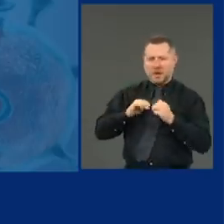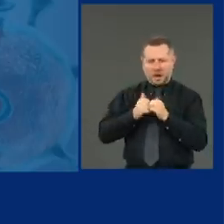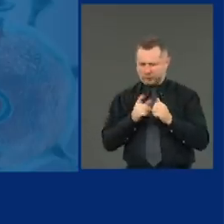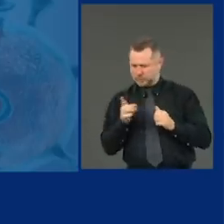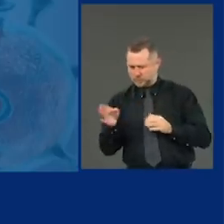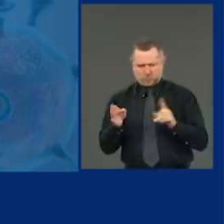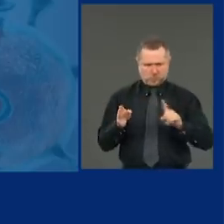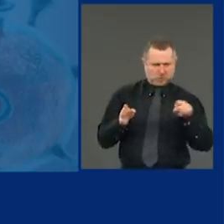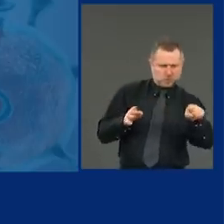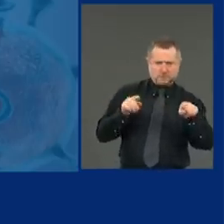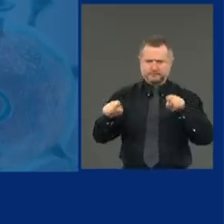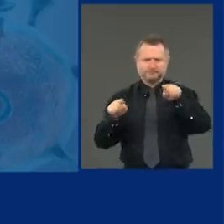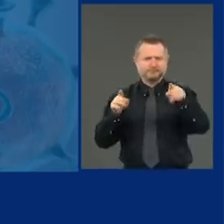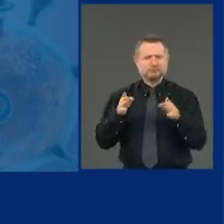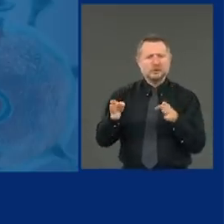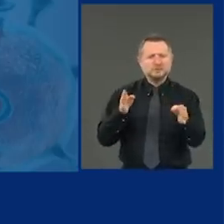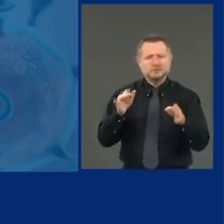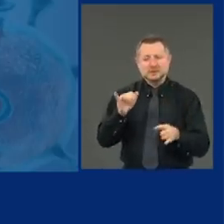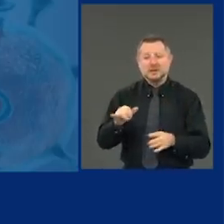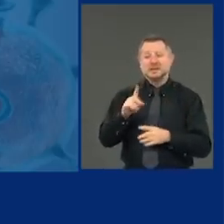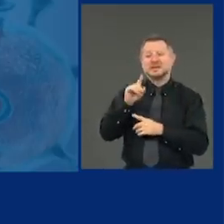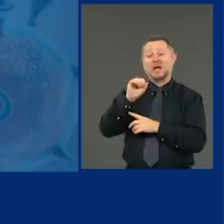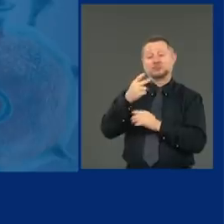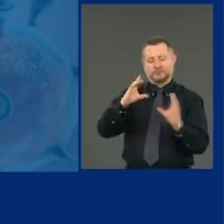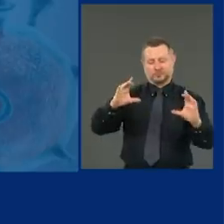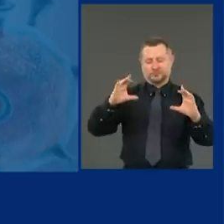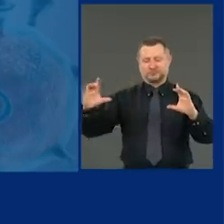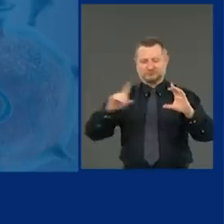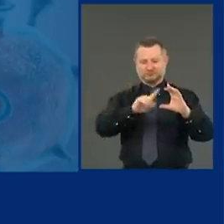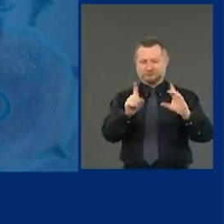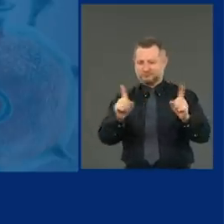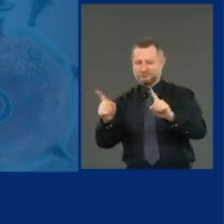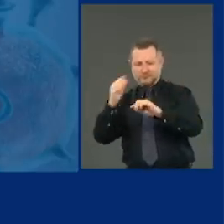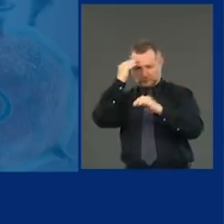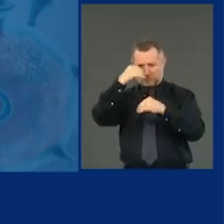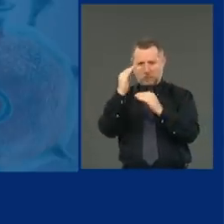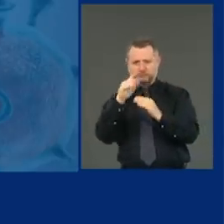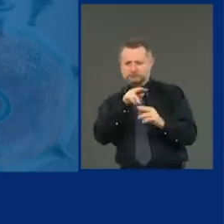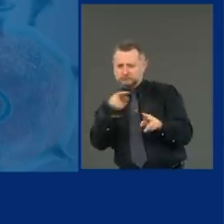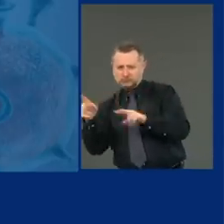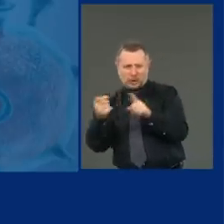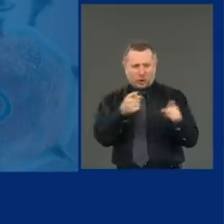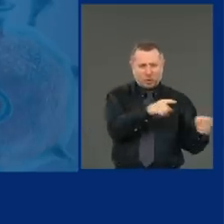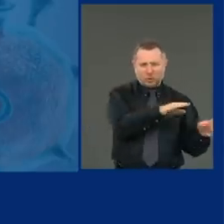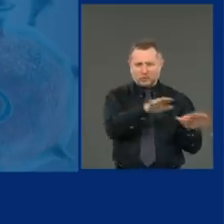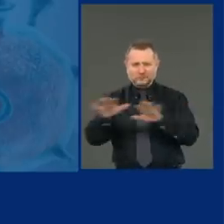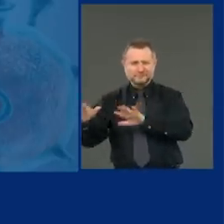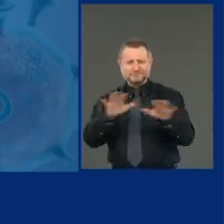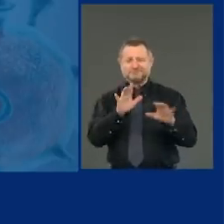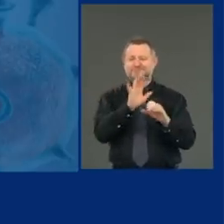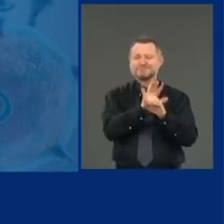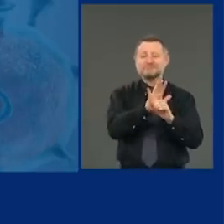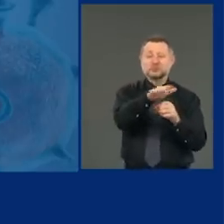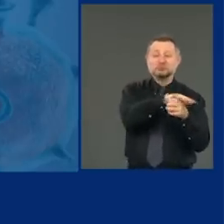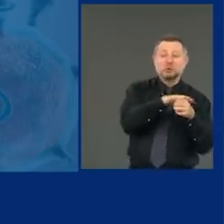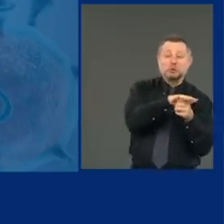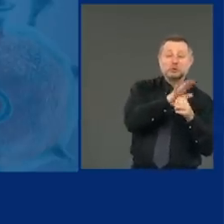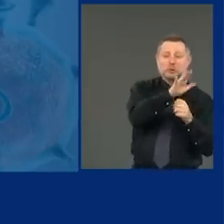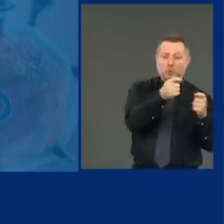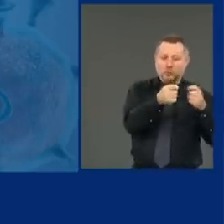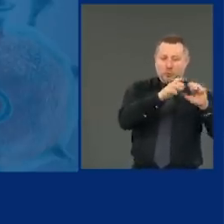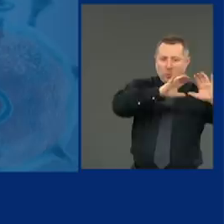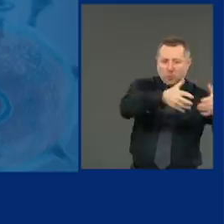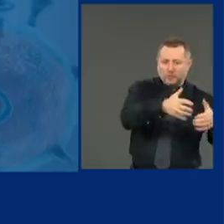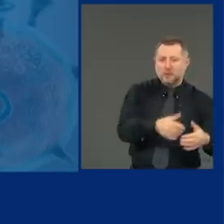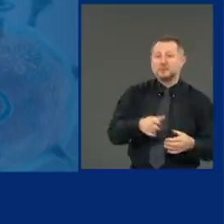That dashboard tells you what's happening. And those regional control groups have to be disciplined. Steve Ballone in